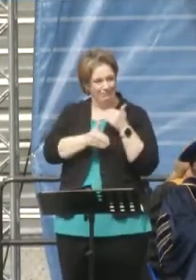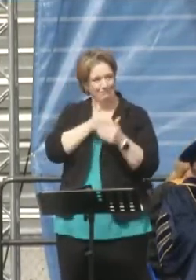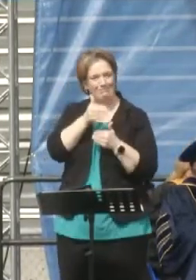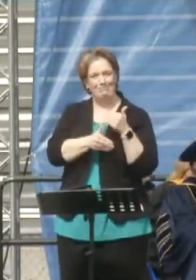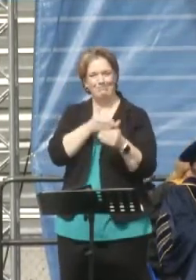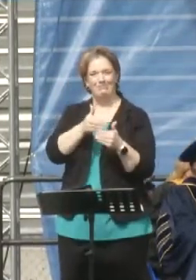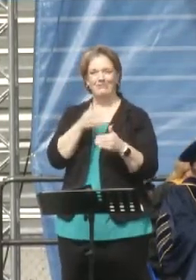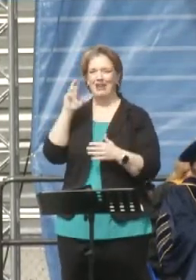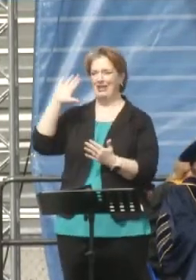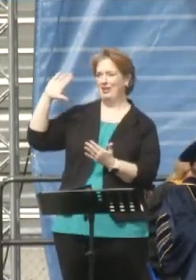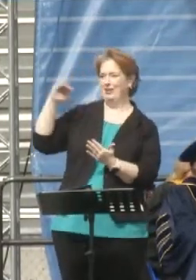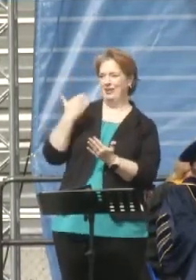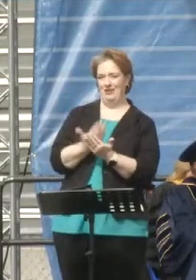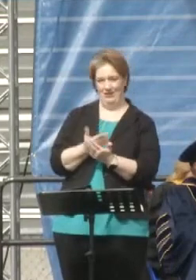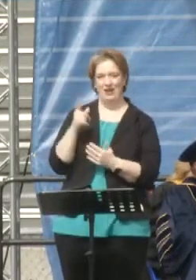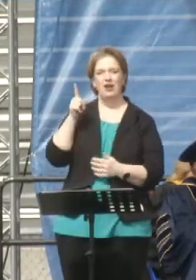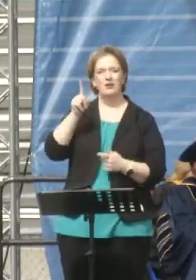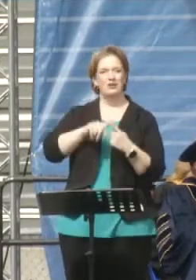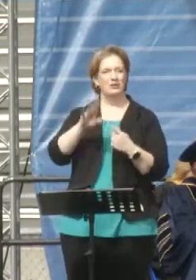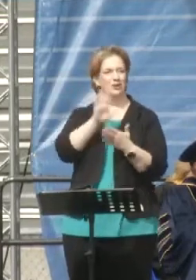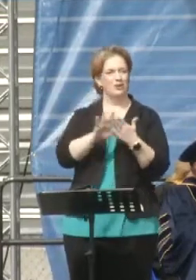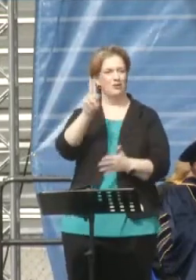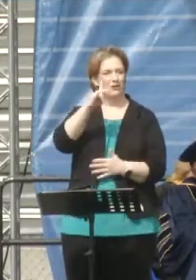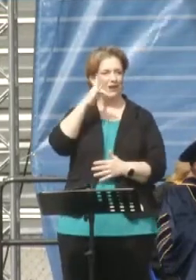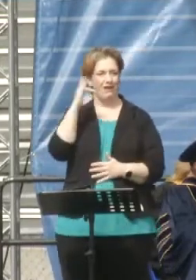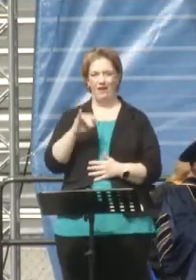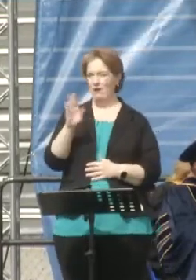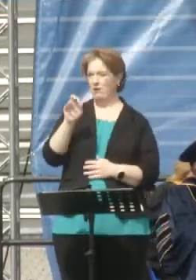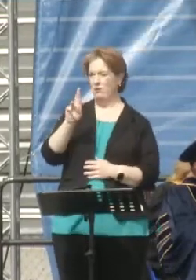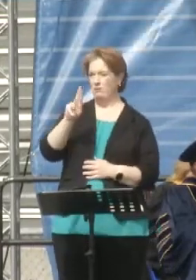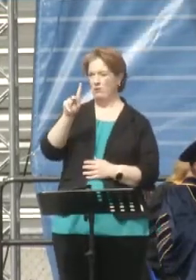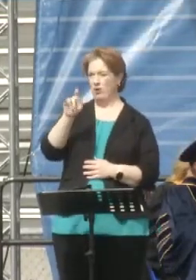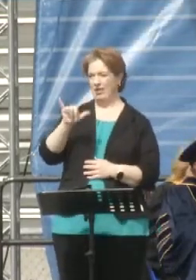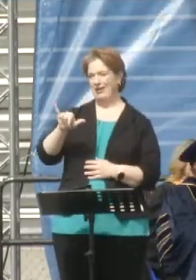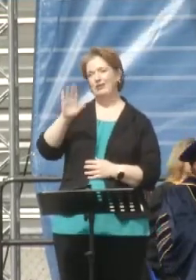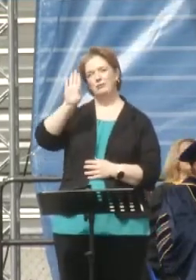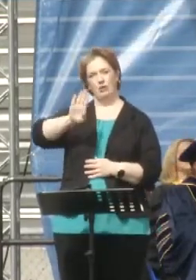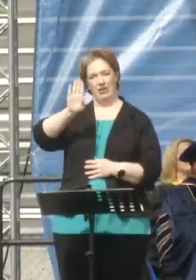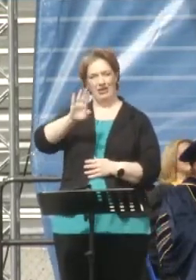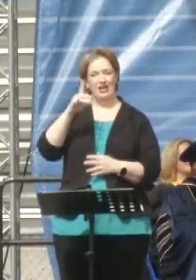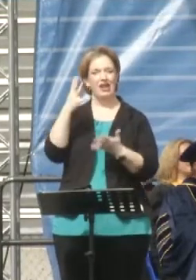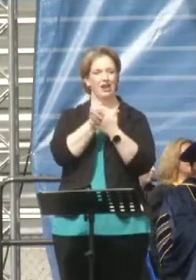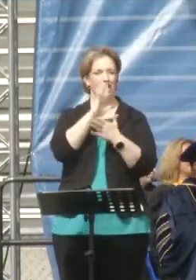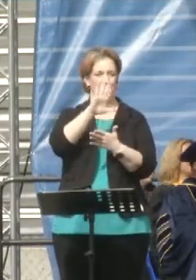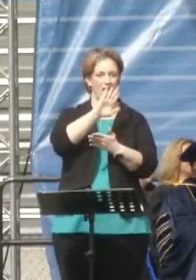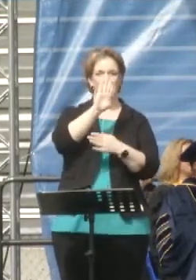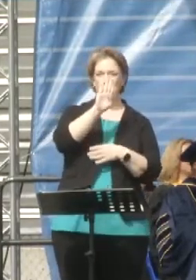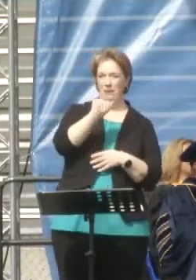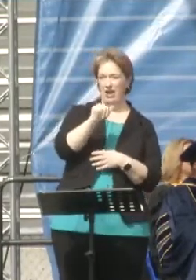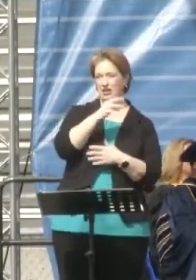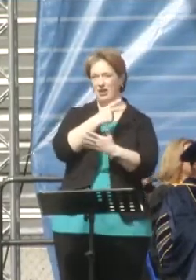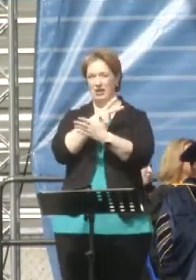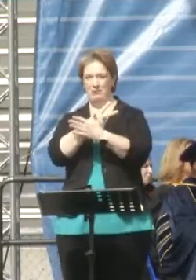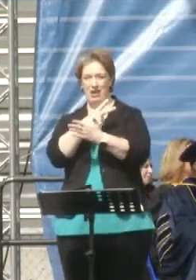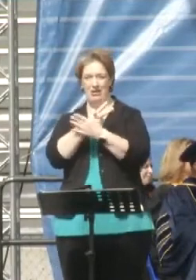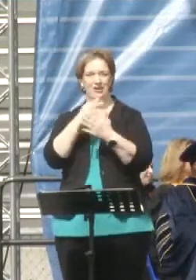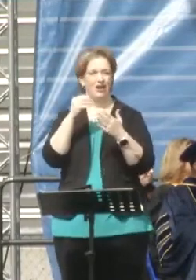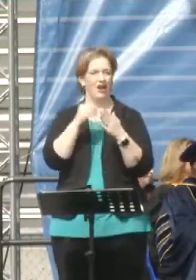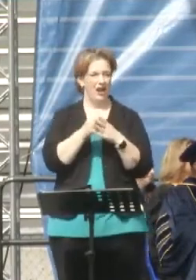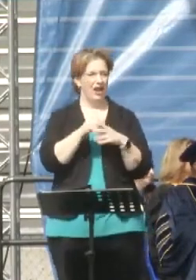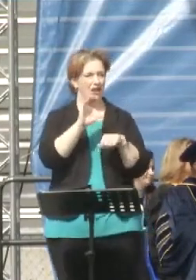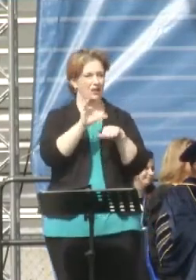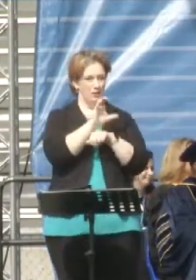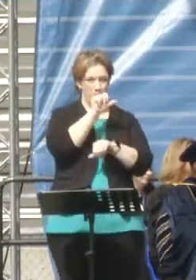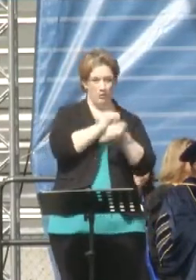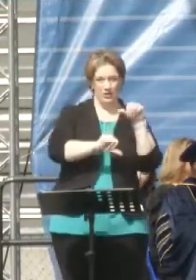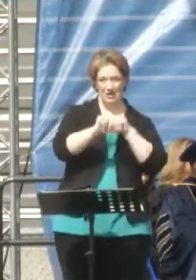UC Berkeley, where he earned his bachelor's and master's degree in electrical engineering and computer science by